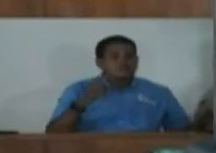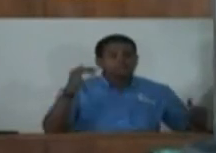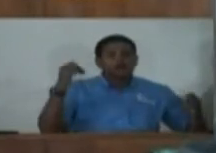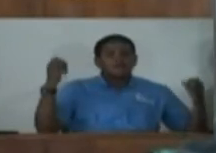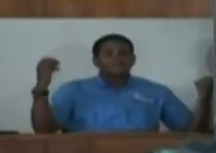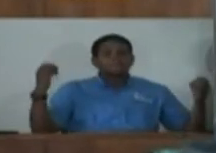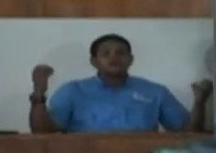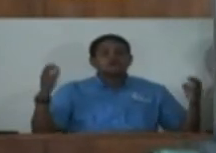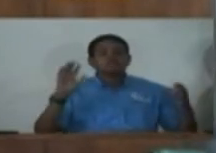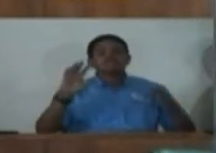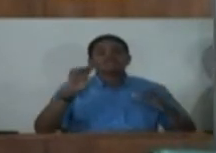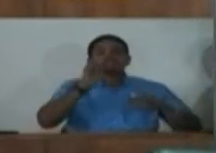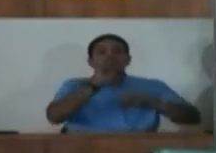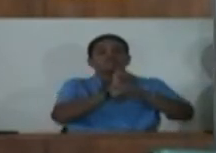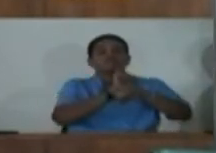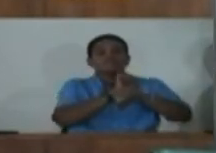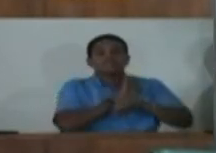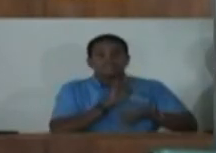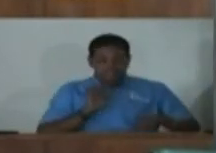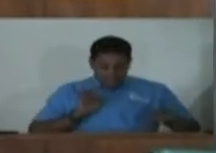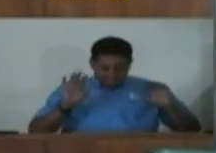of employees.